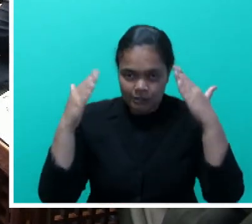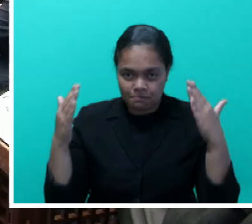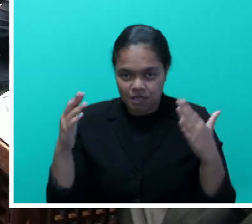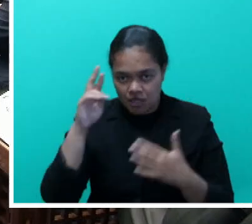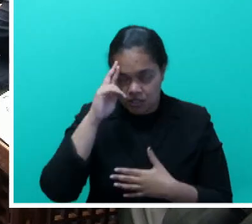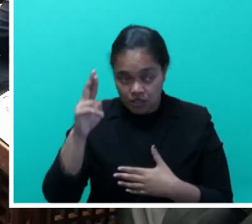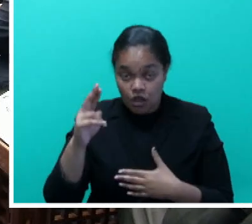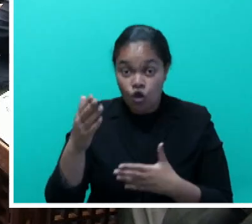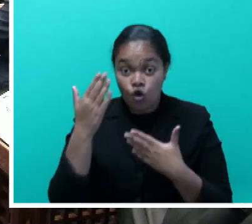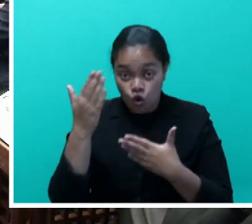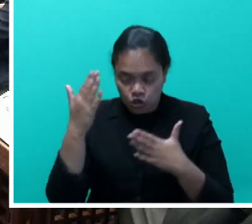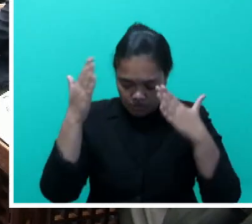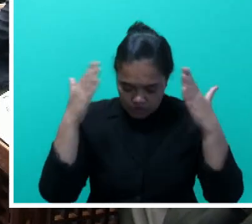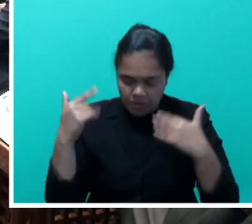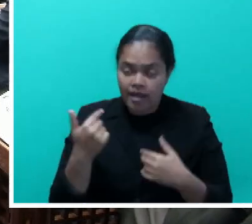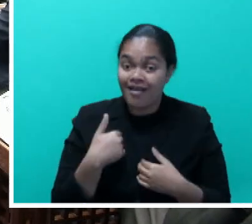Honorable Speaker, I thank